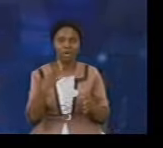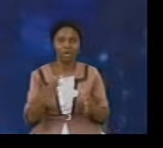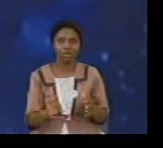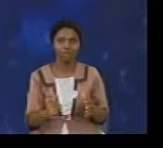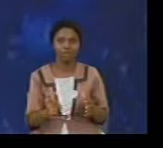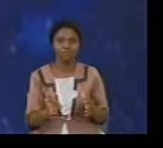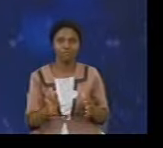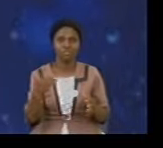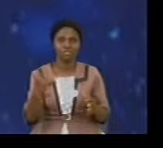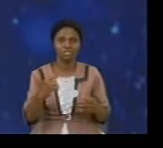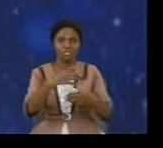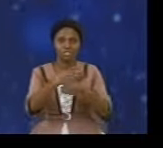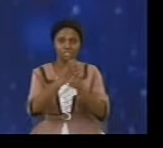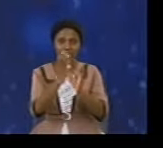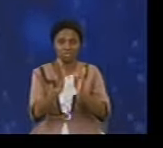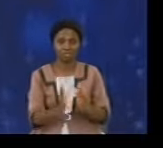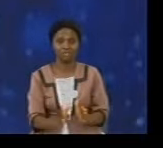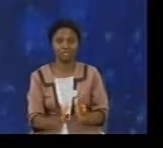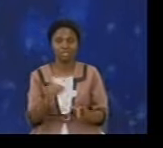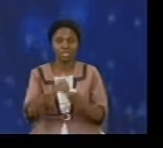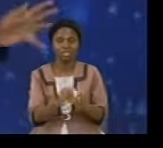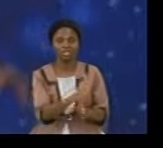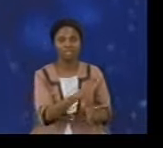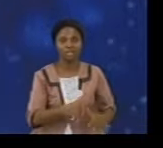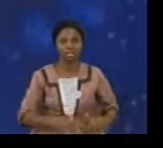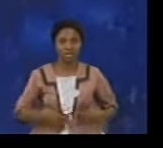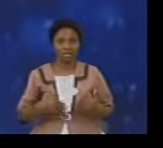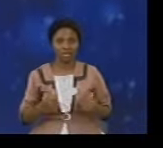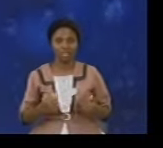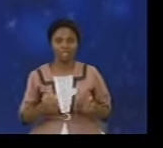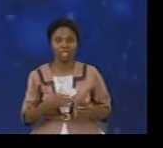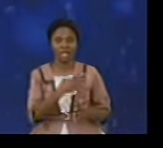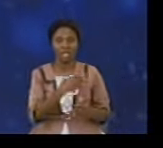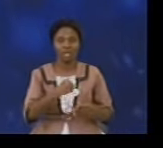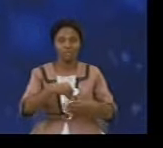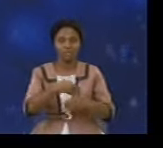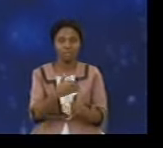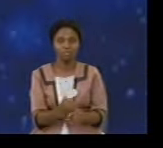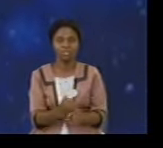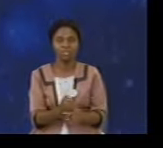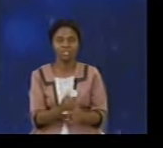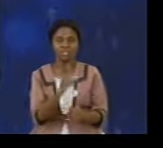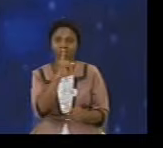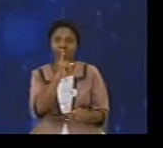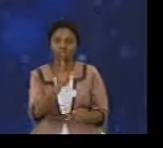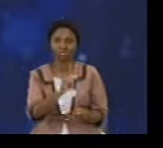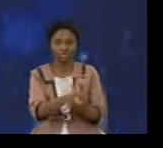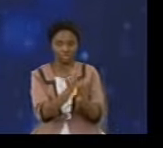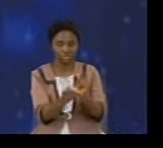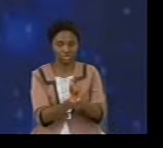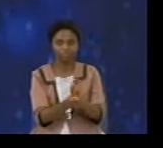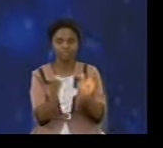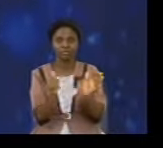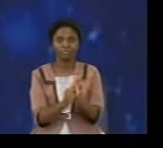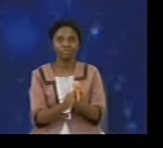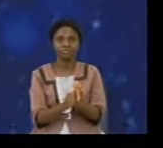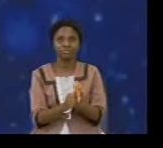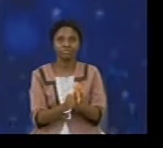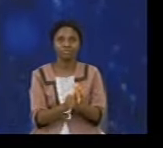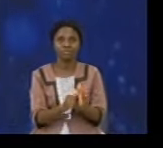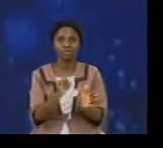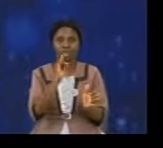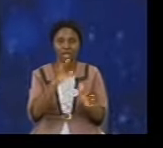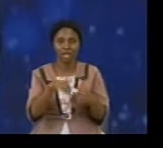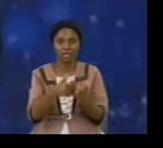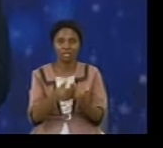God in their lives, and making a definite change. That's why, as we come to chapter